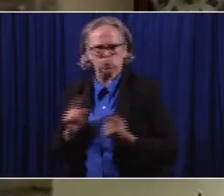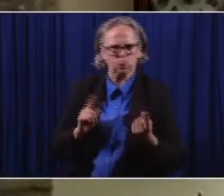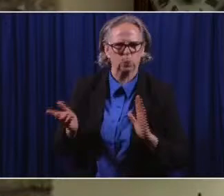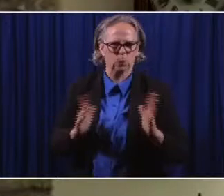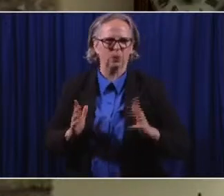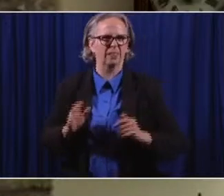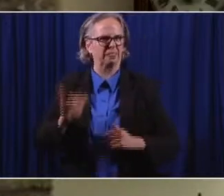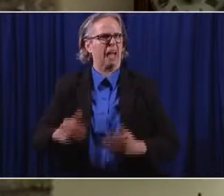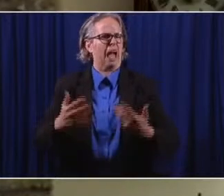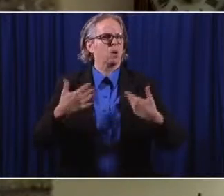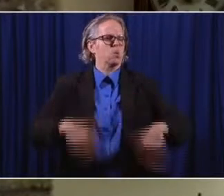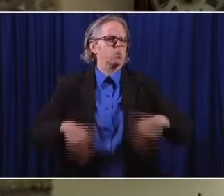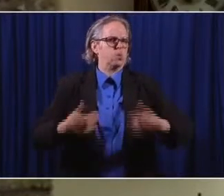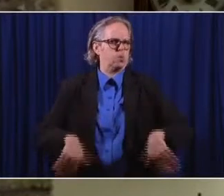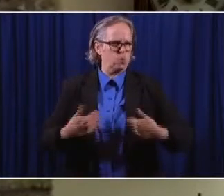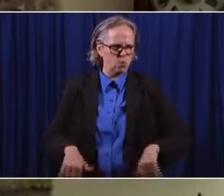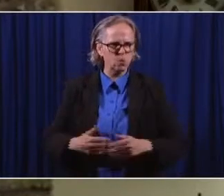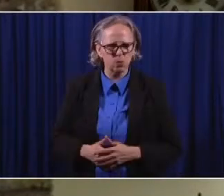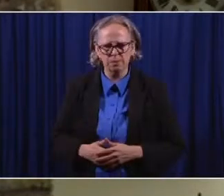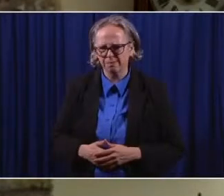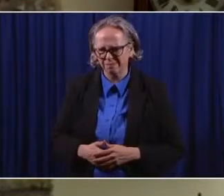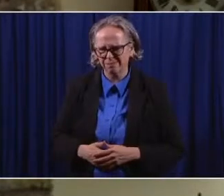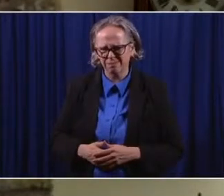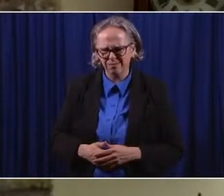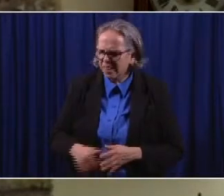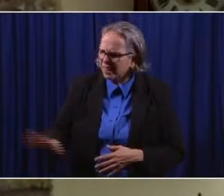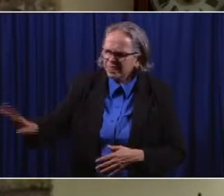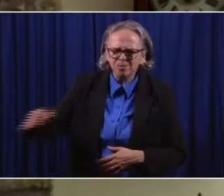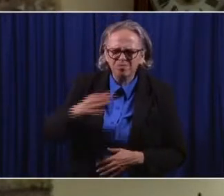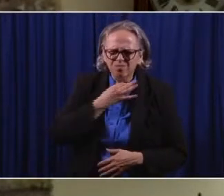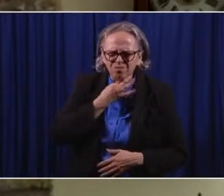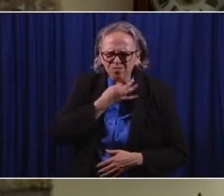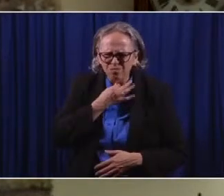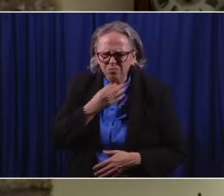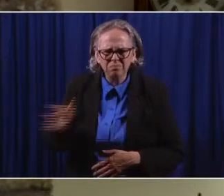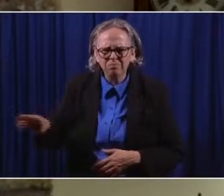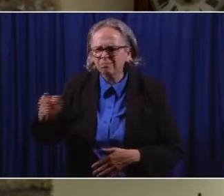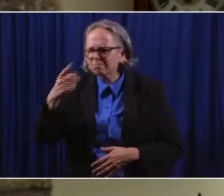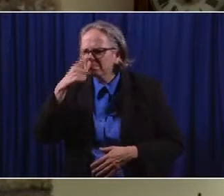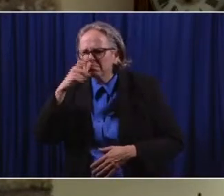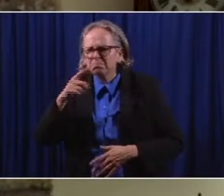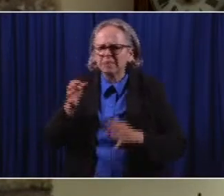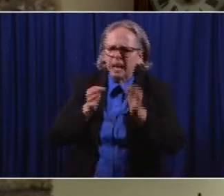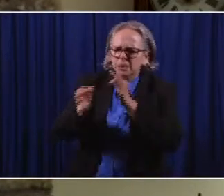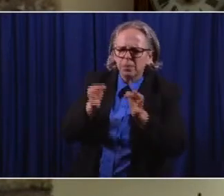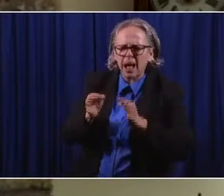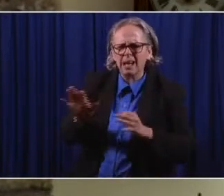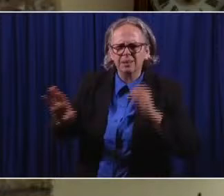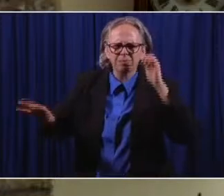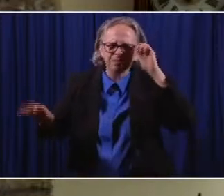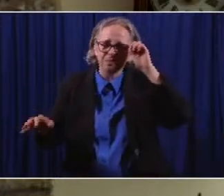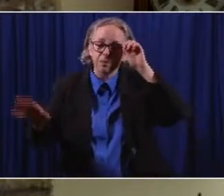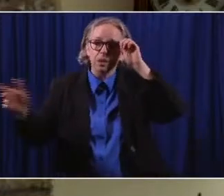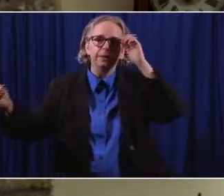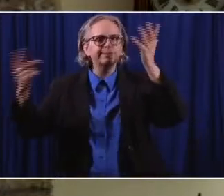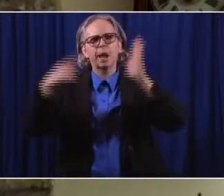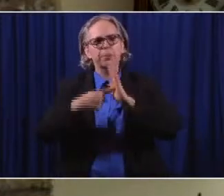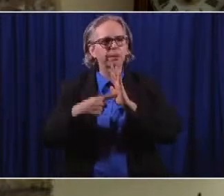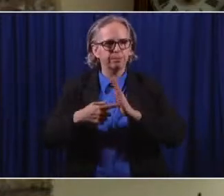And the factor, explain to me, as a professional who's done this now an awful lot of